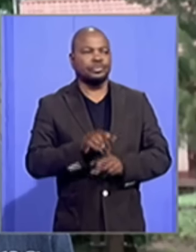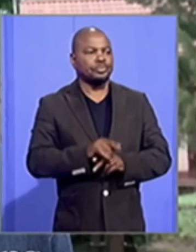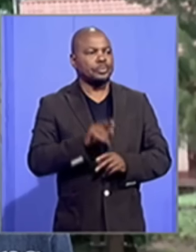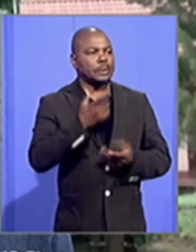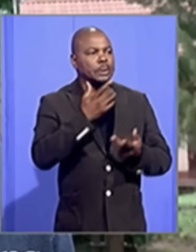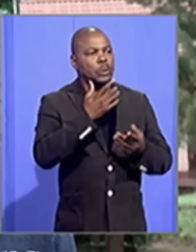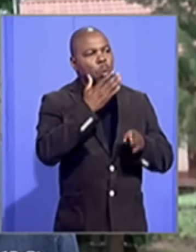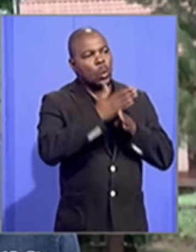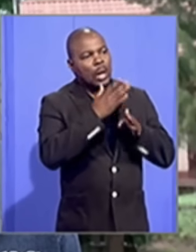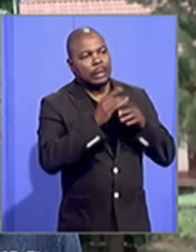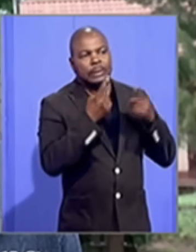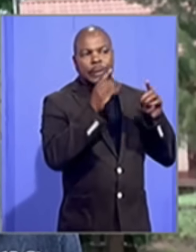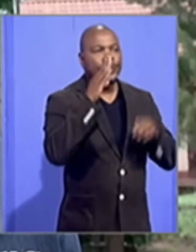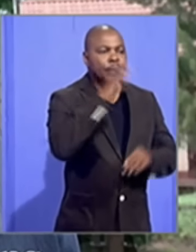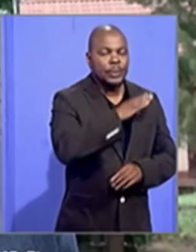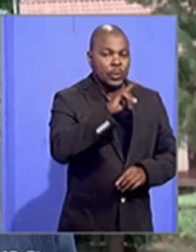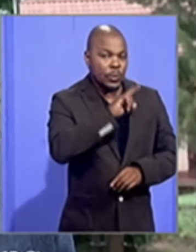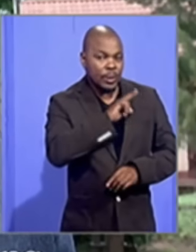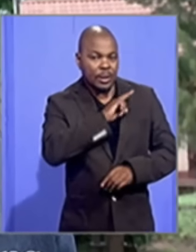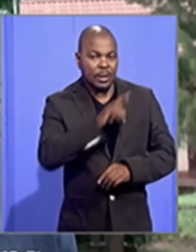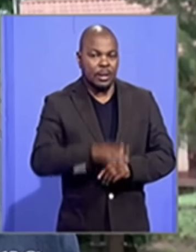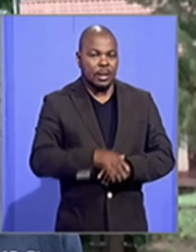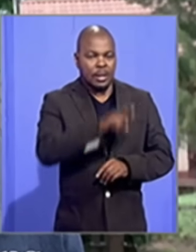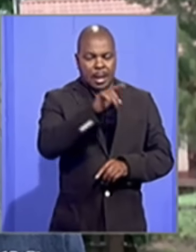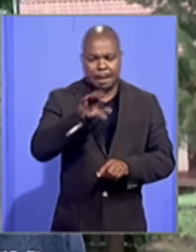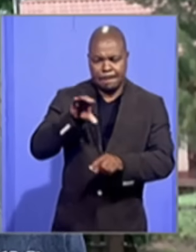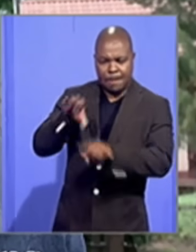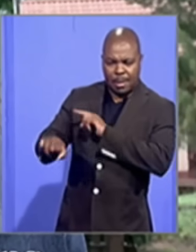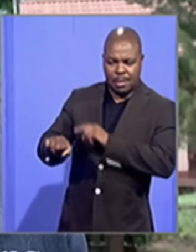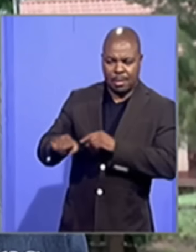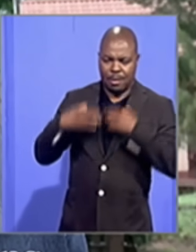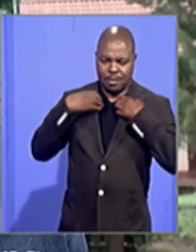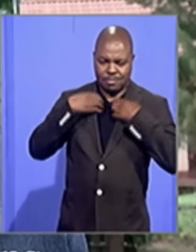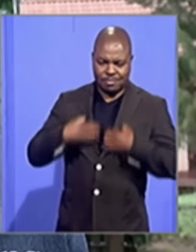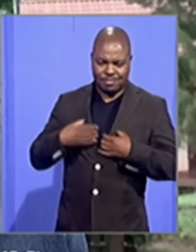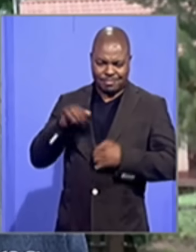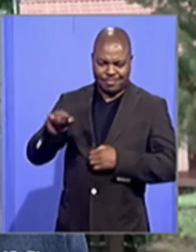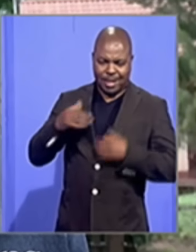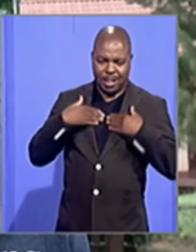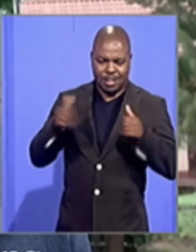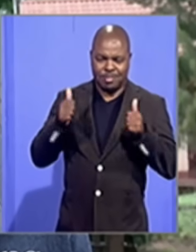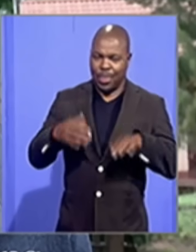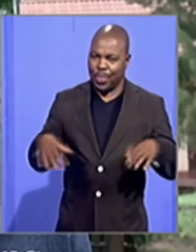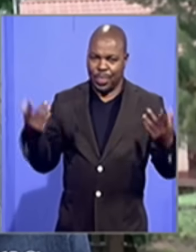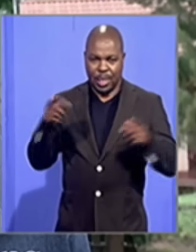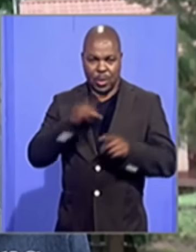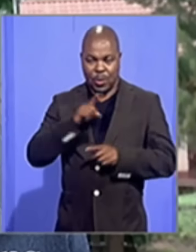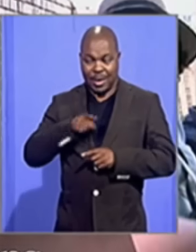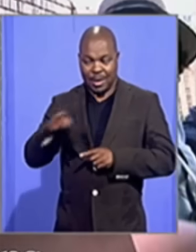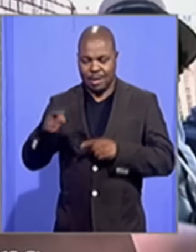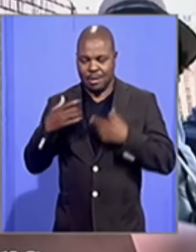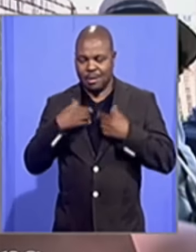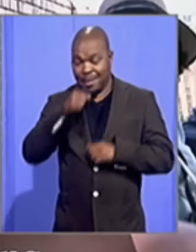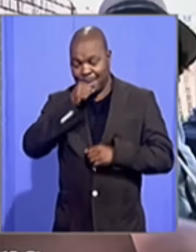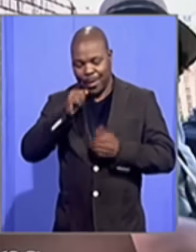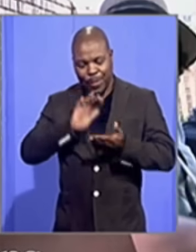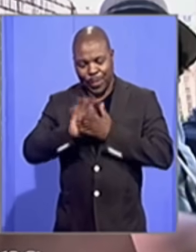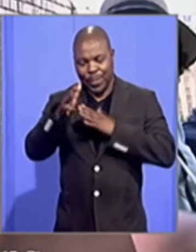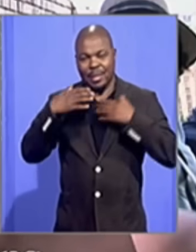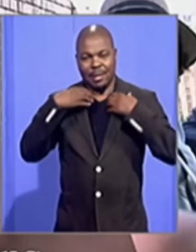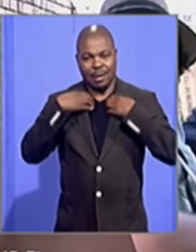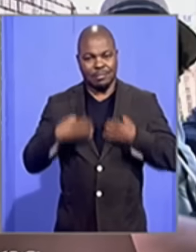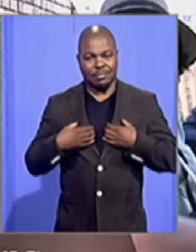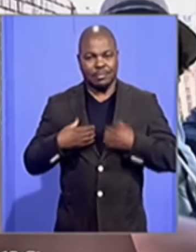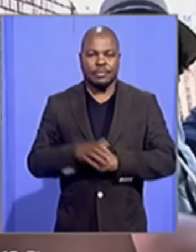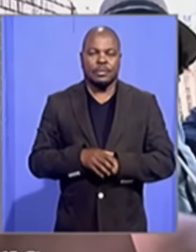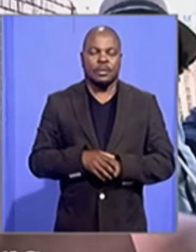phumela la mo mebereko nya ka gonne go kriwa gore mafatla a bone ga itikanela Habli setse a sentse. Le ba ile gore ba